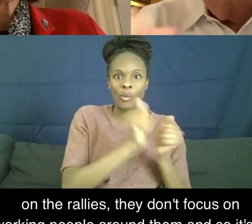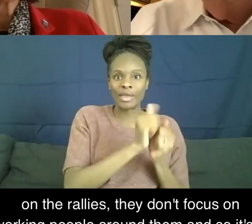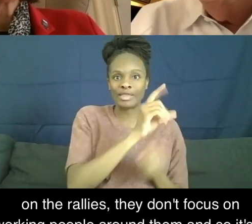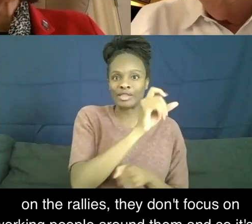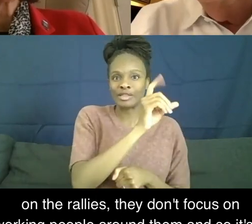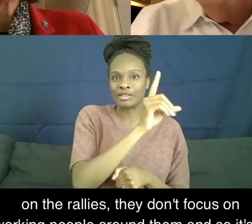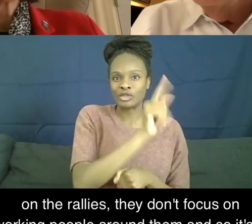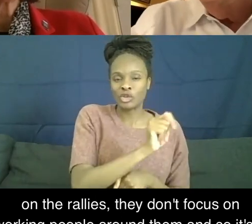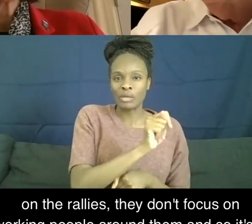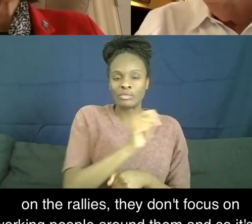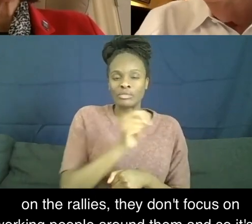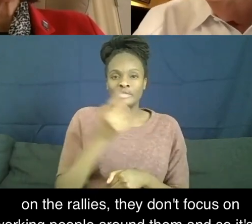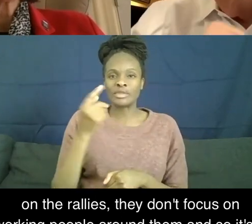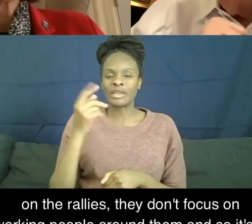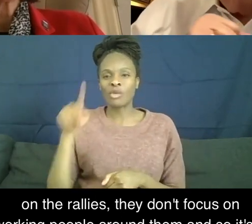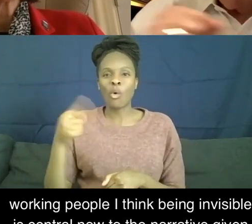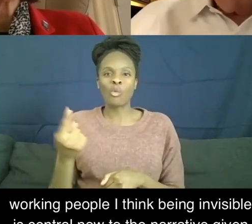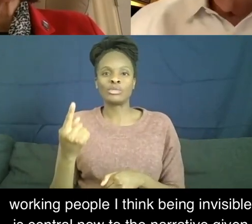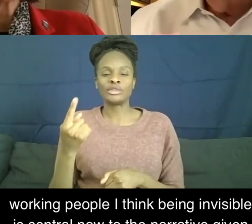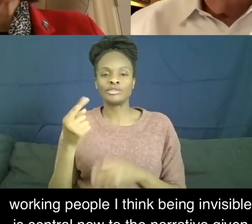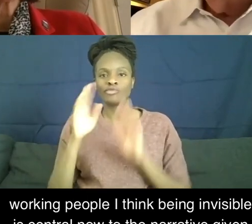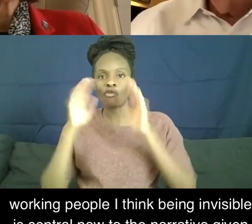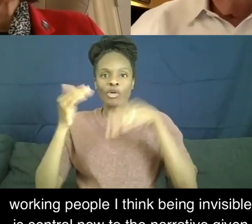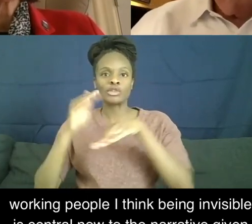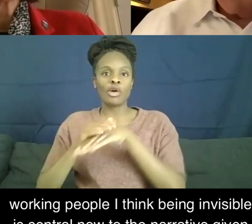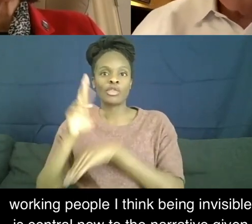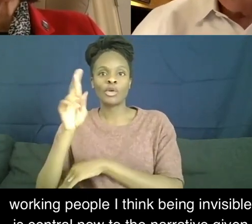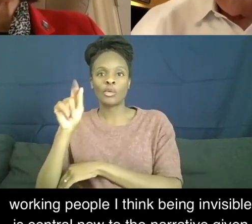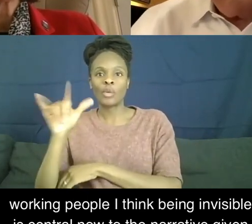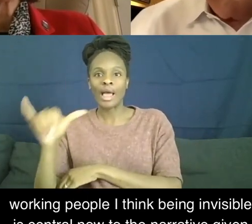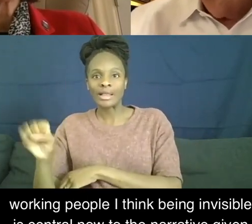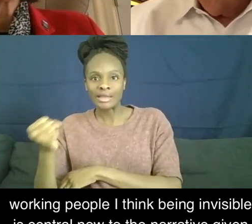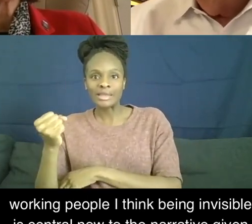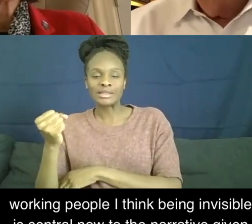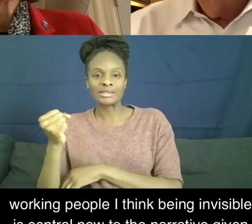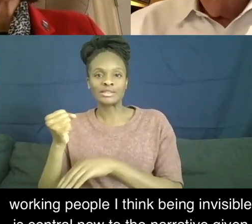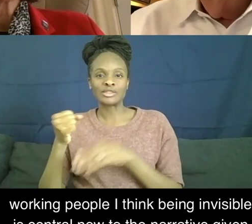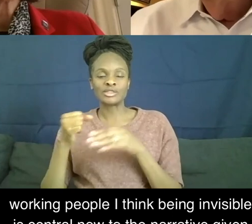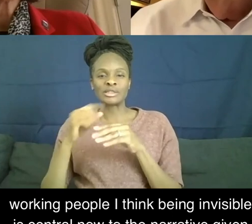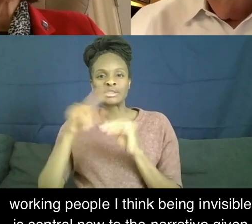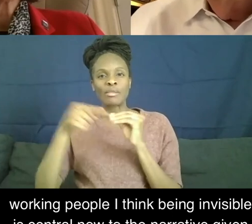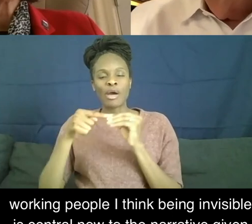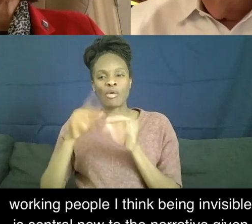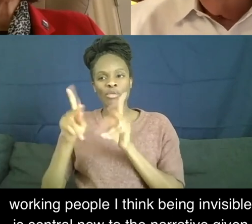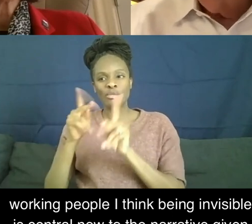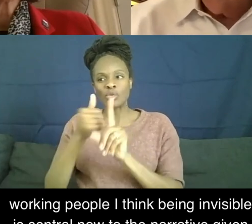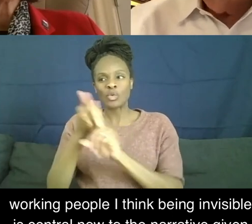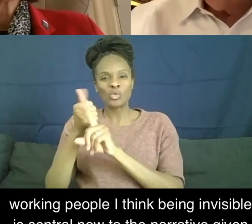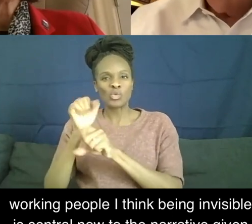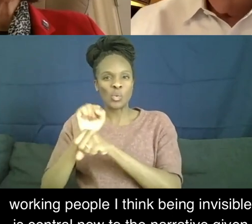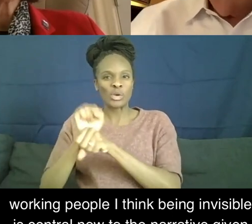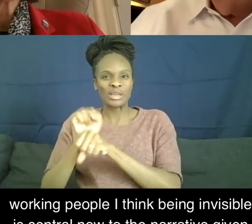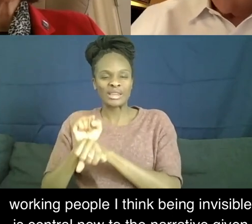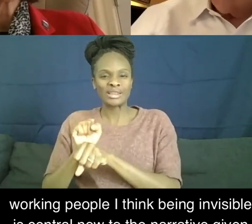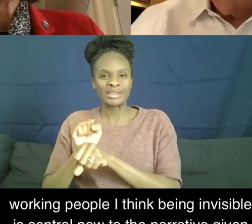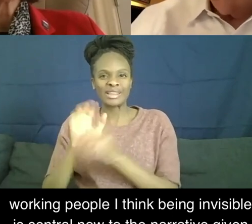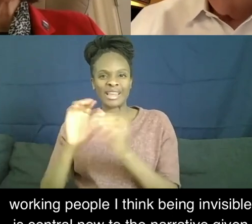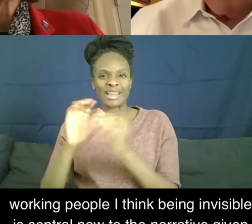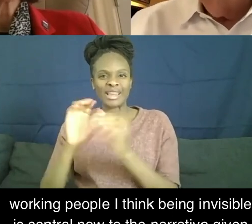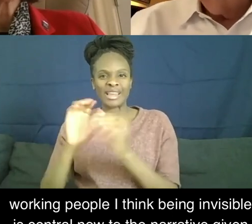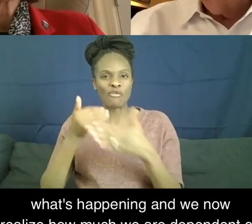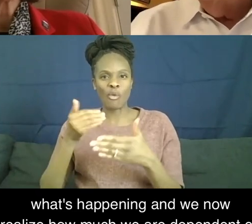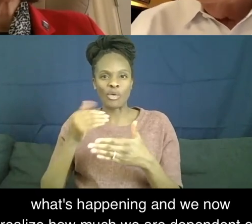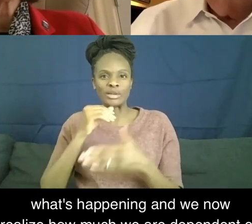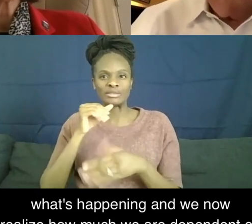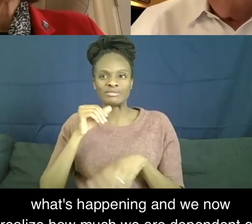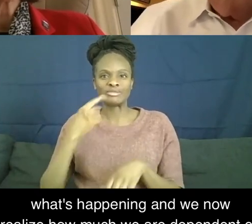working people around them, and so it's working people, I think, being invisible, um, is central now to the narrative,